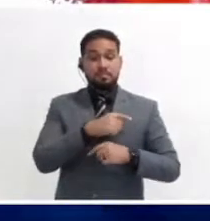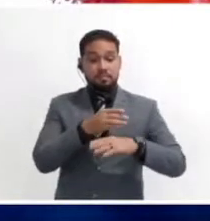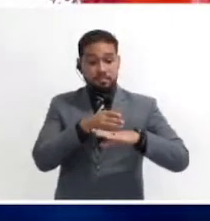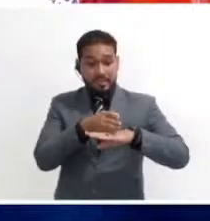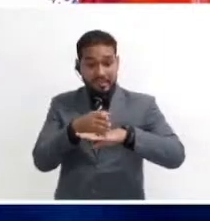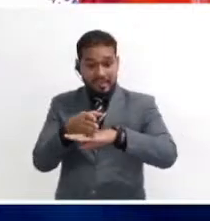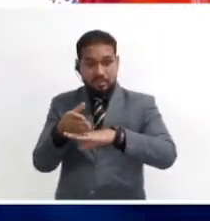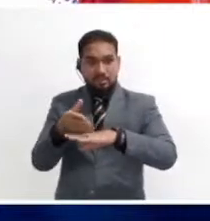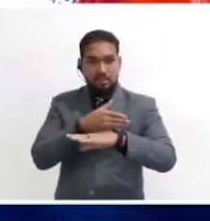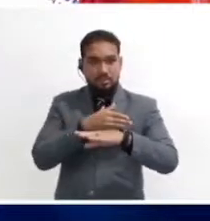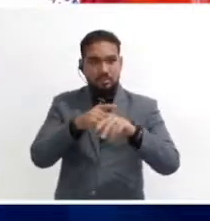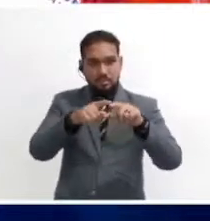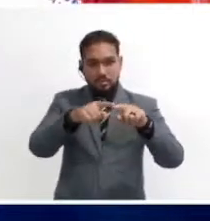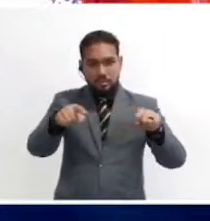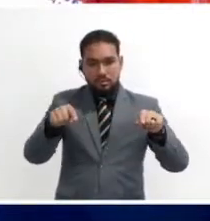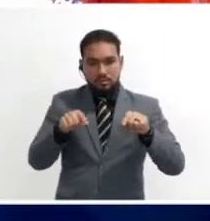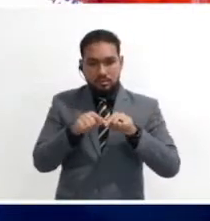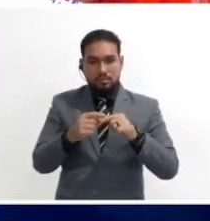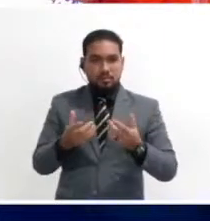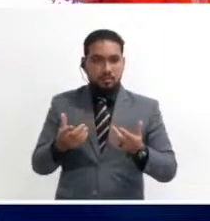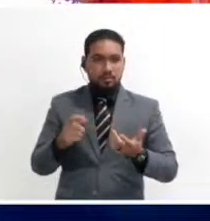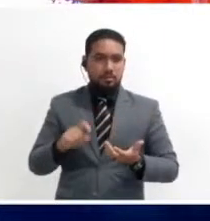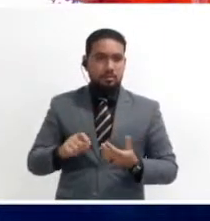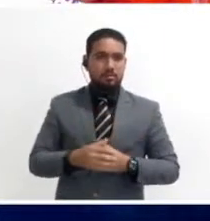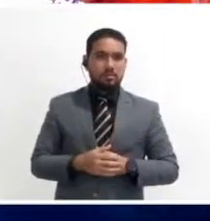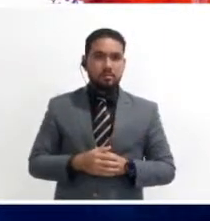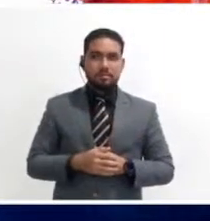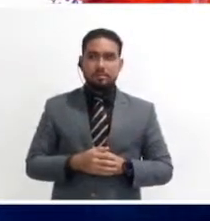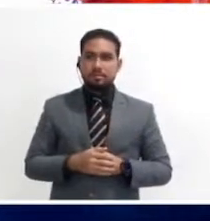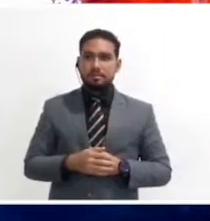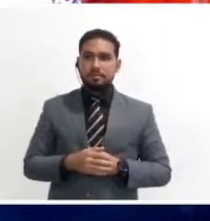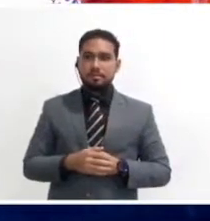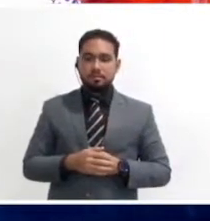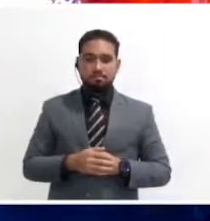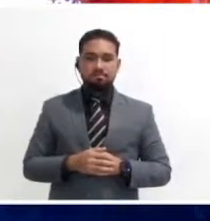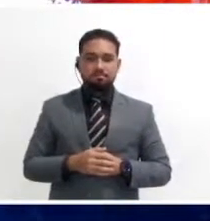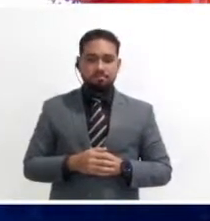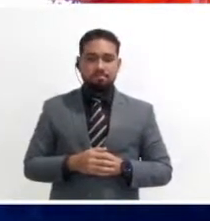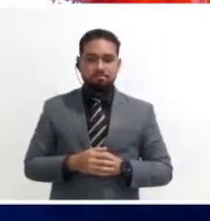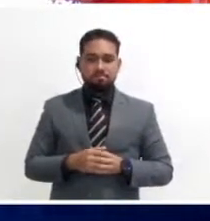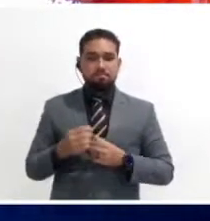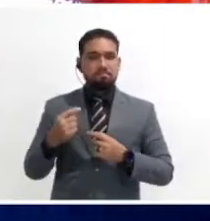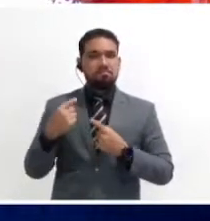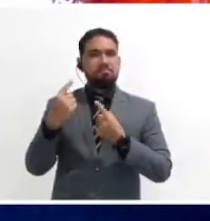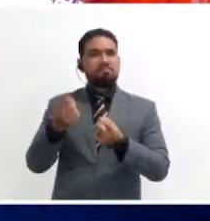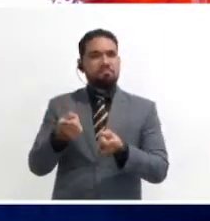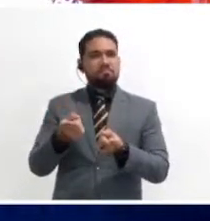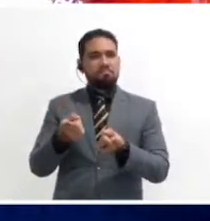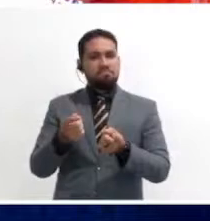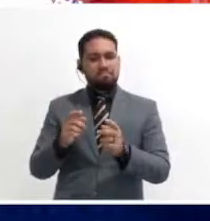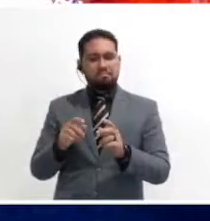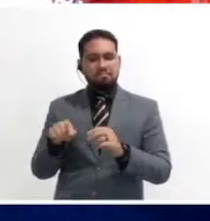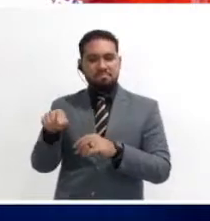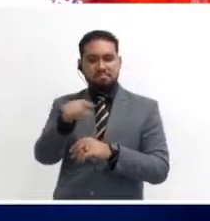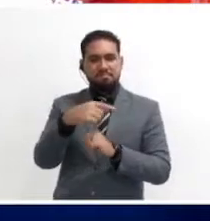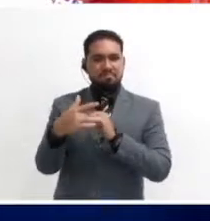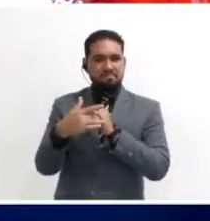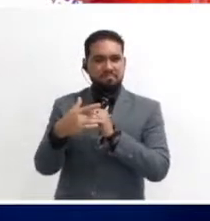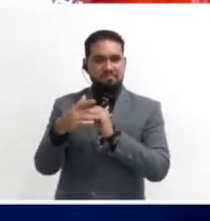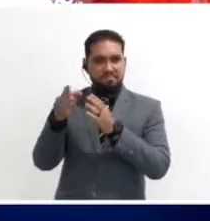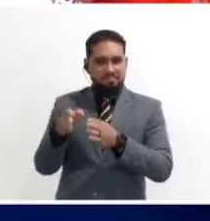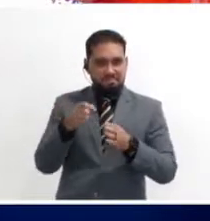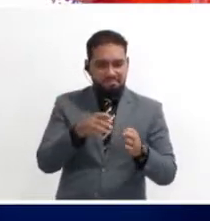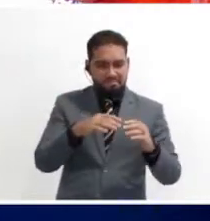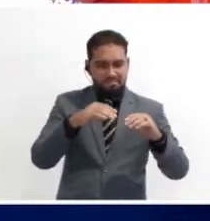Over time, people in packaging have tried to, densify the packages and the chips in the packages. So